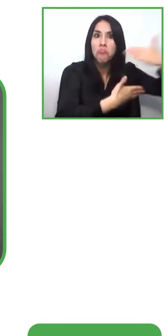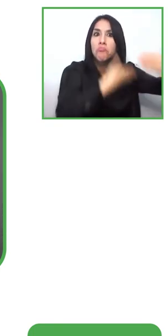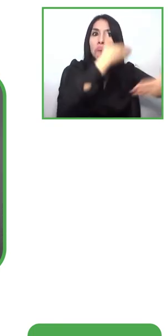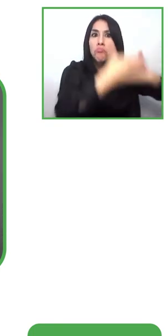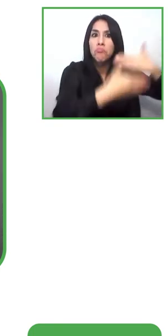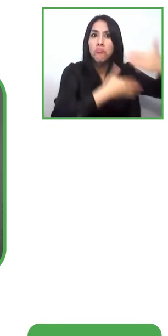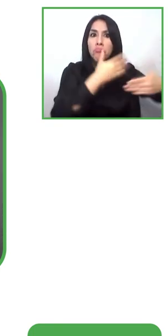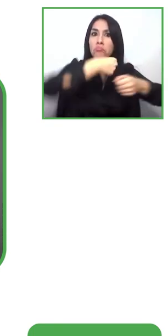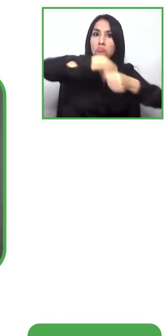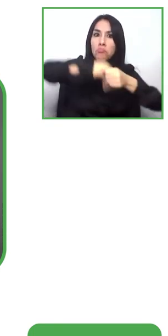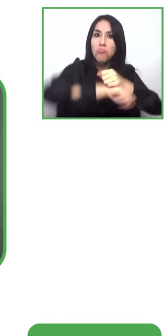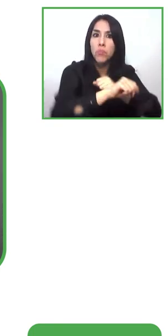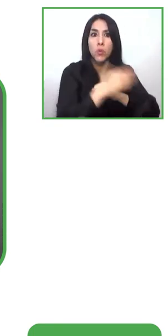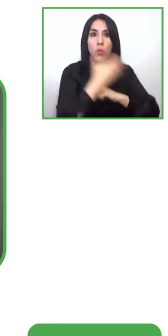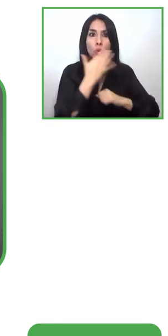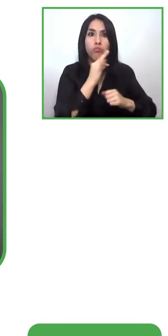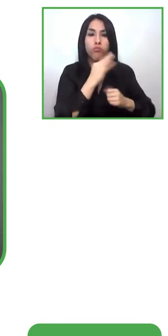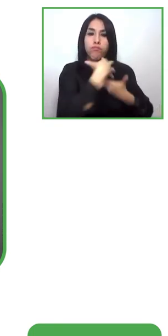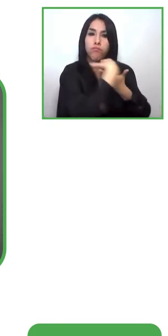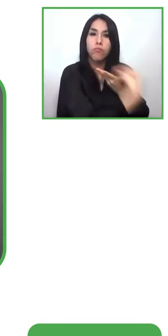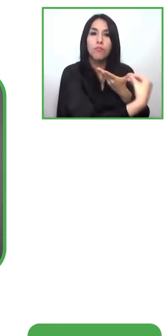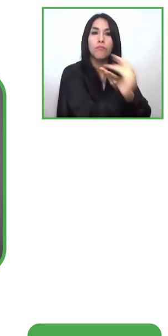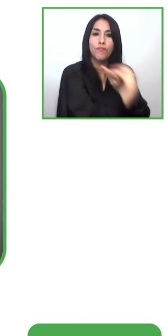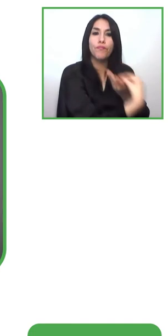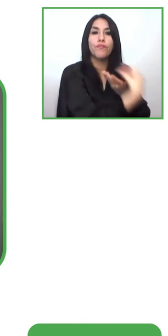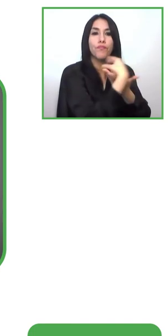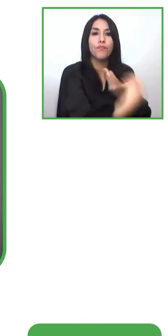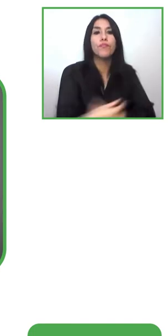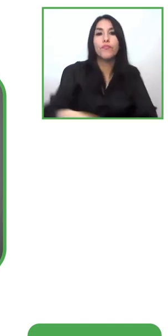change perspectives.